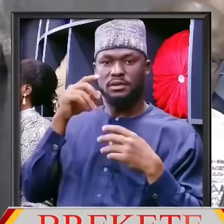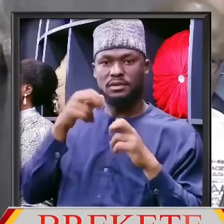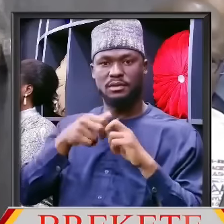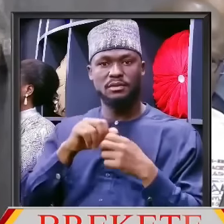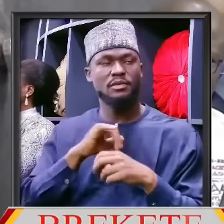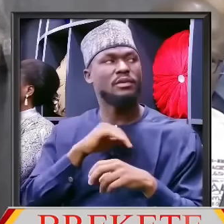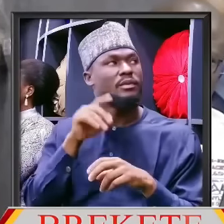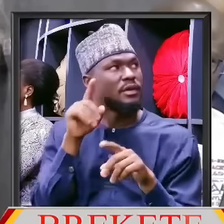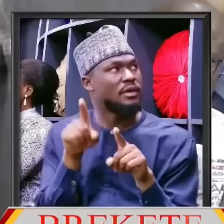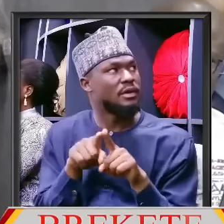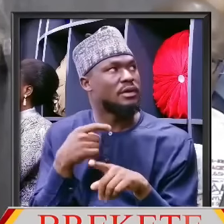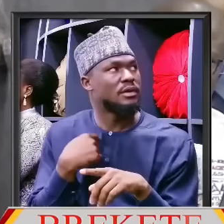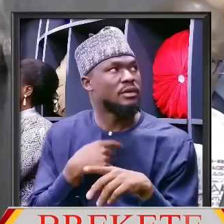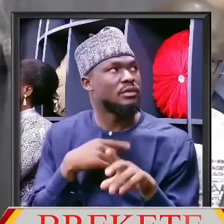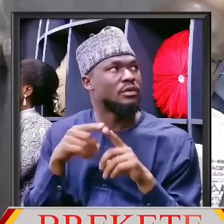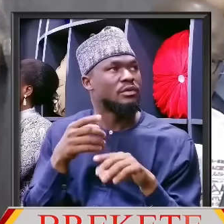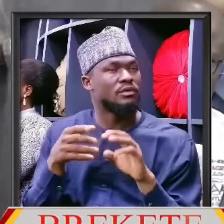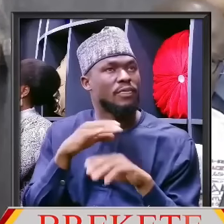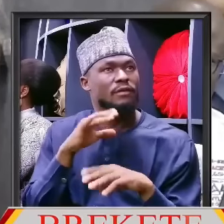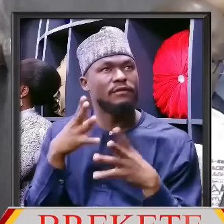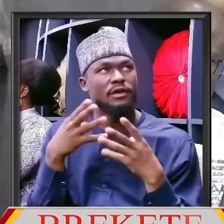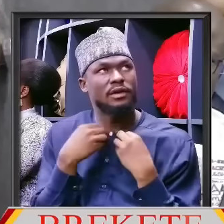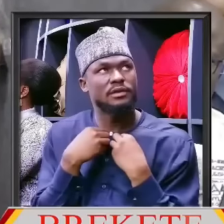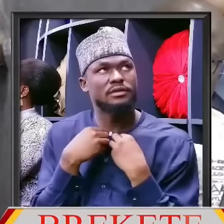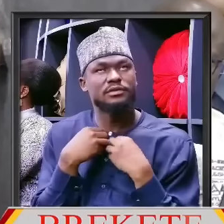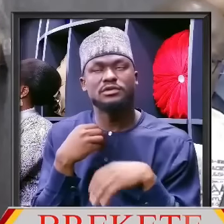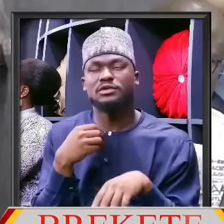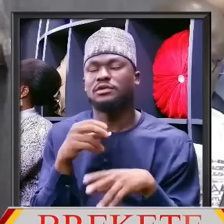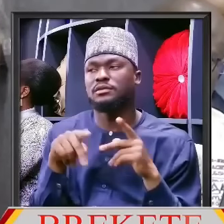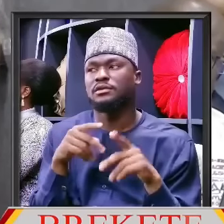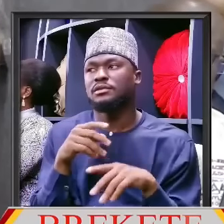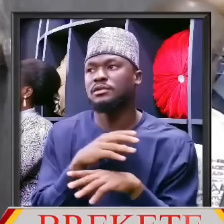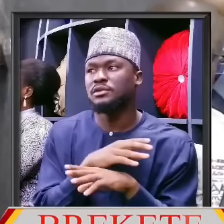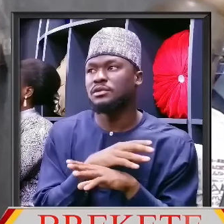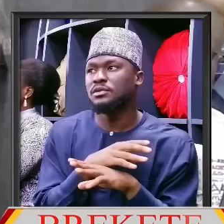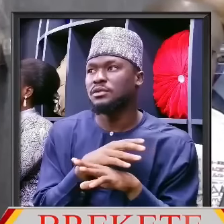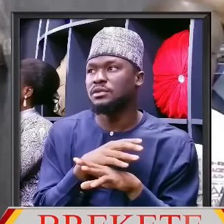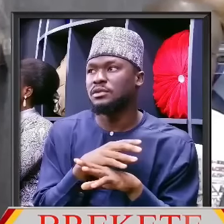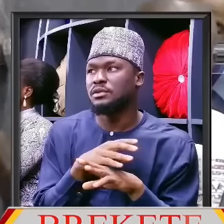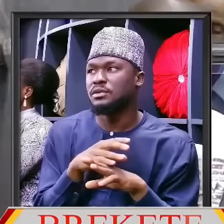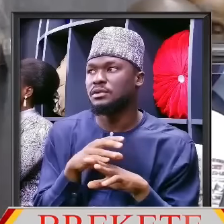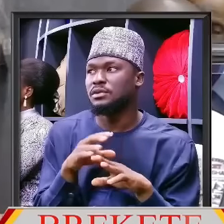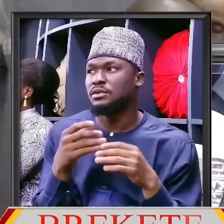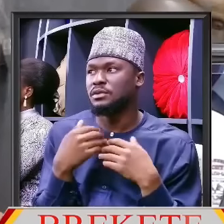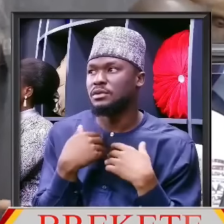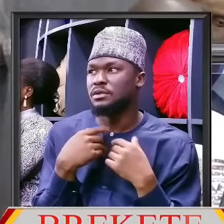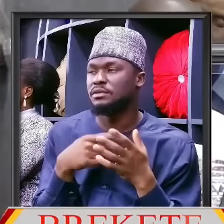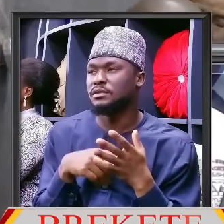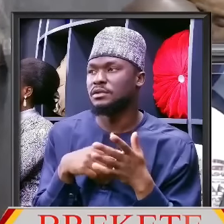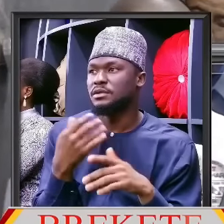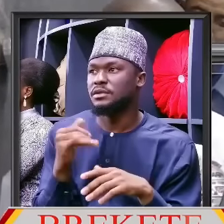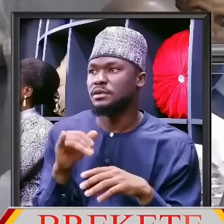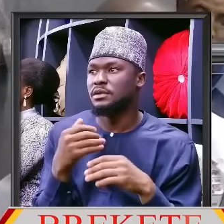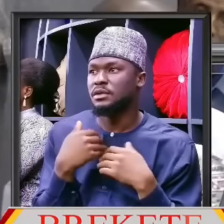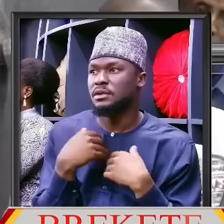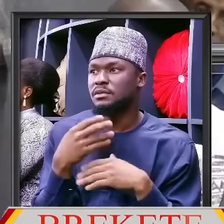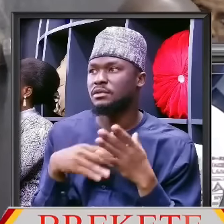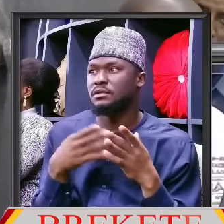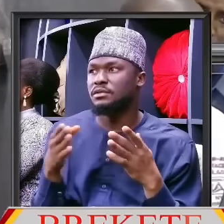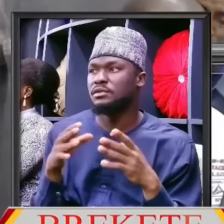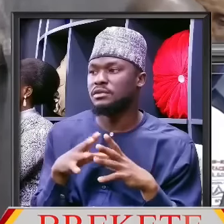I agree we had over admission. I agree with you that yes, people don't get political will, maybe at the time. They can't put students